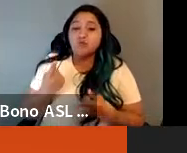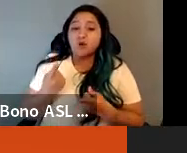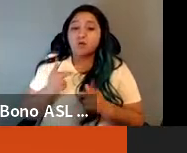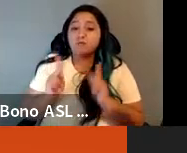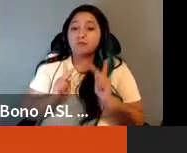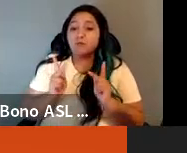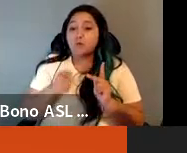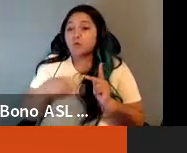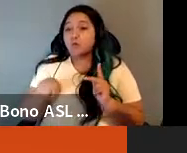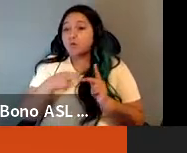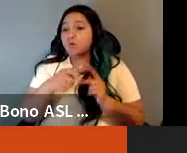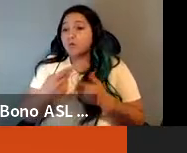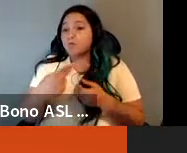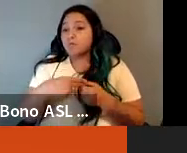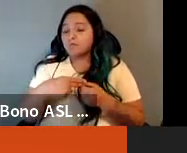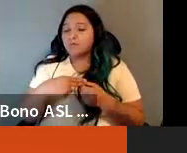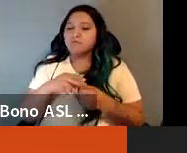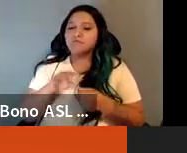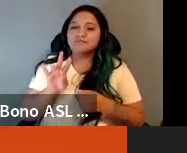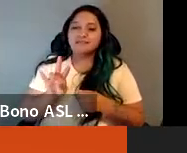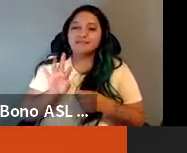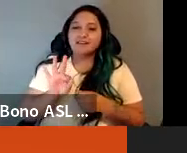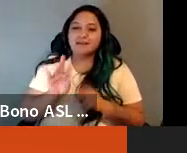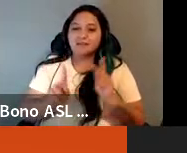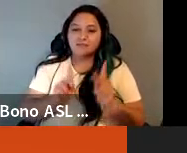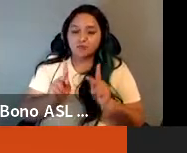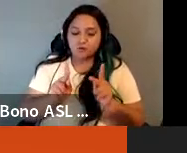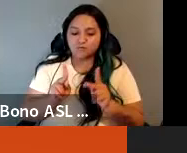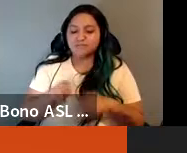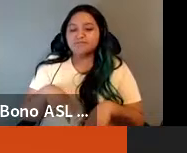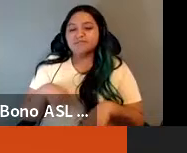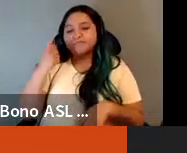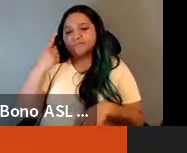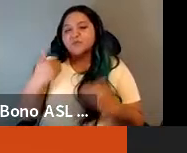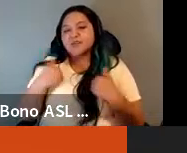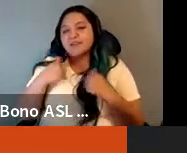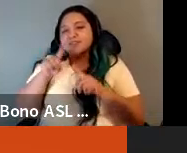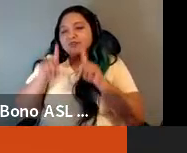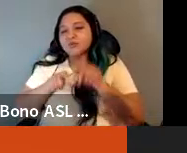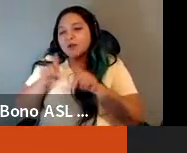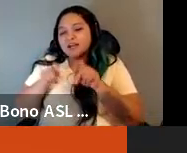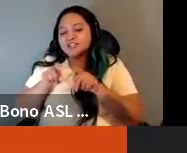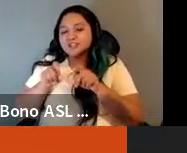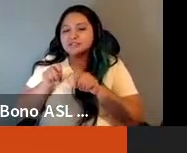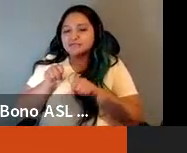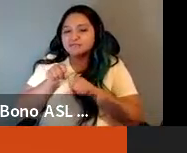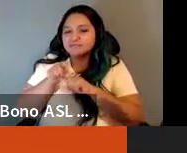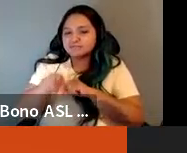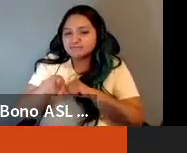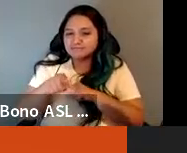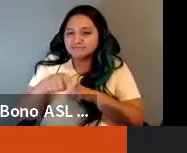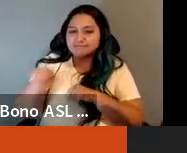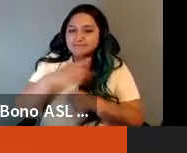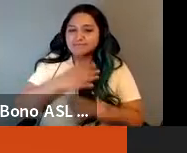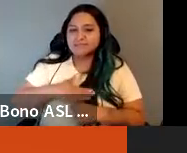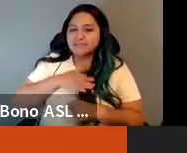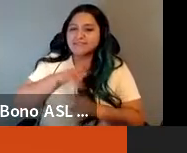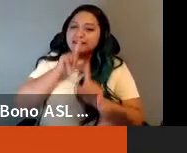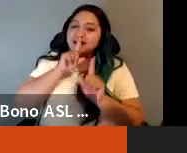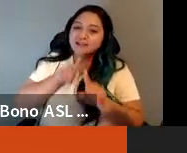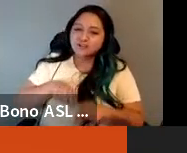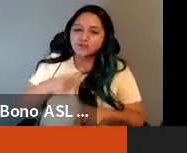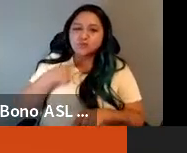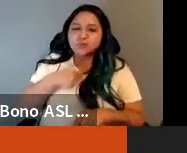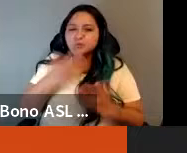a few poll questions that we'd like you guys to answer, please, because we would like to know our